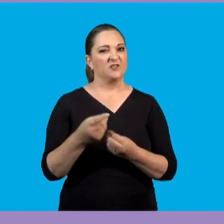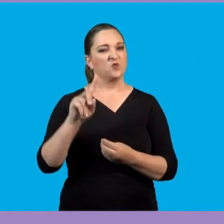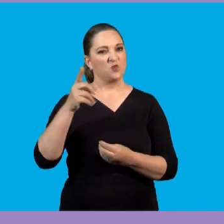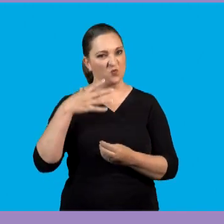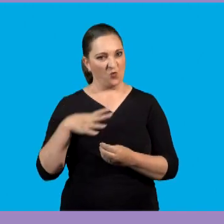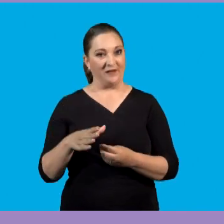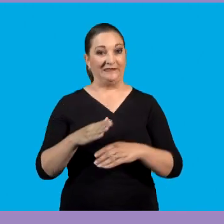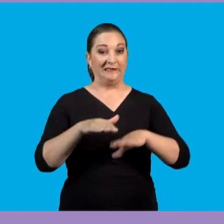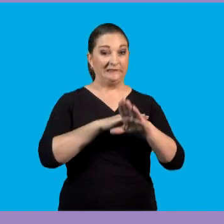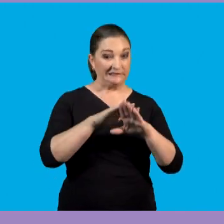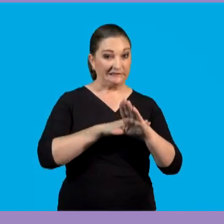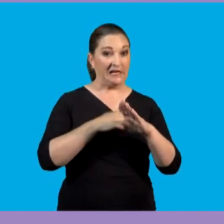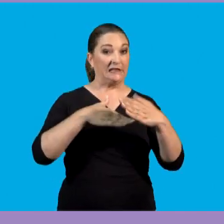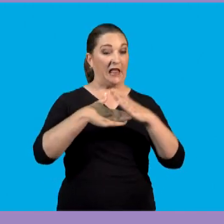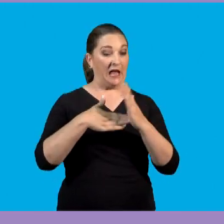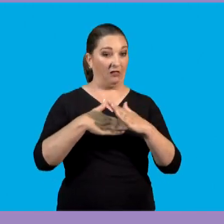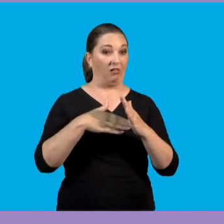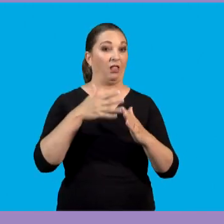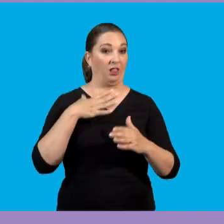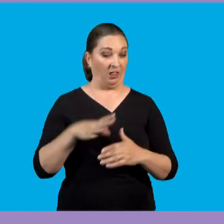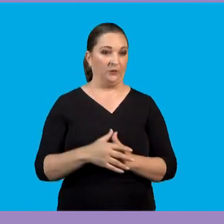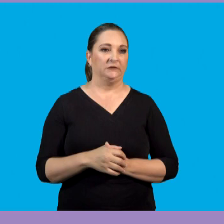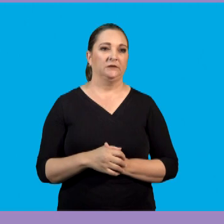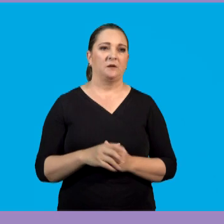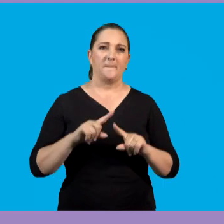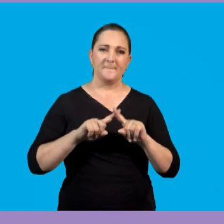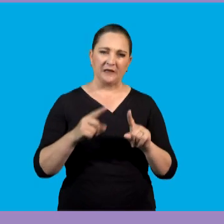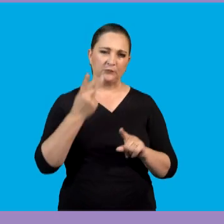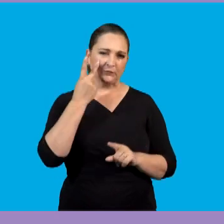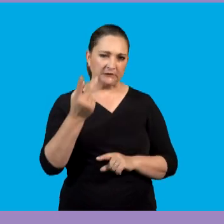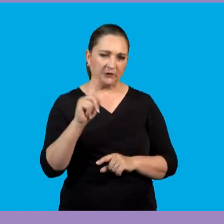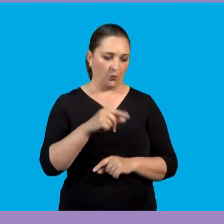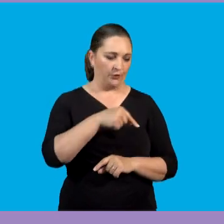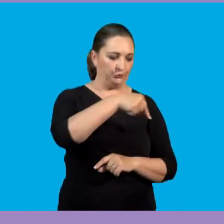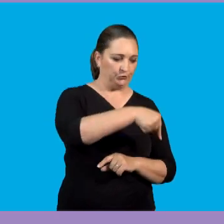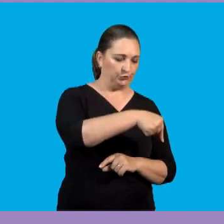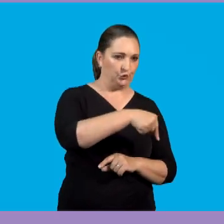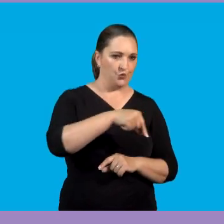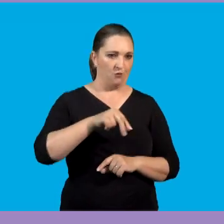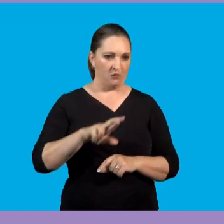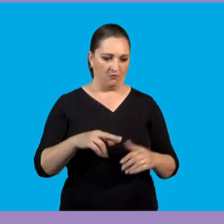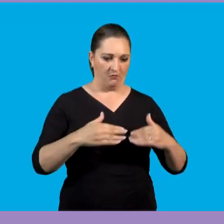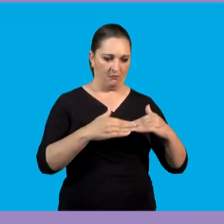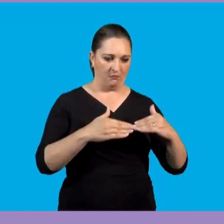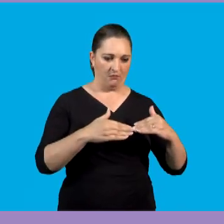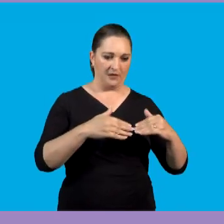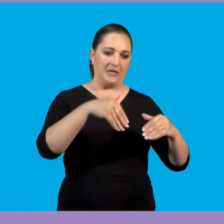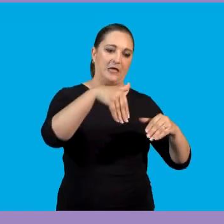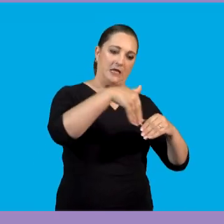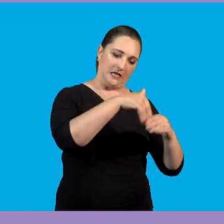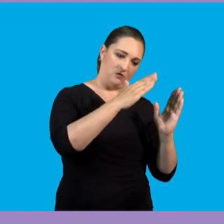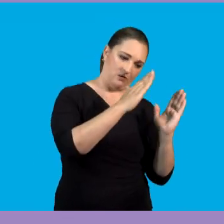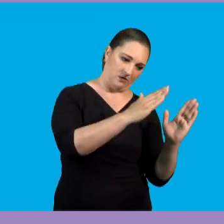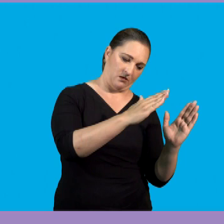angle. Now, but when we look closely, we can see that QR is part of PQR, but